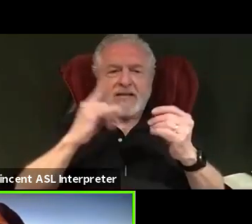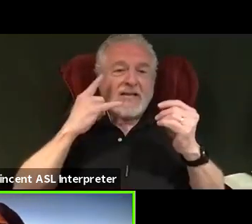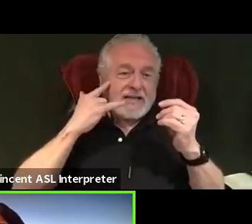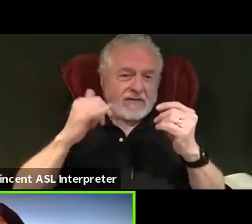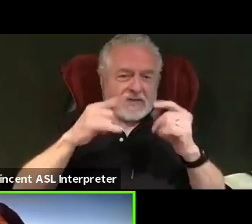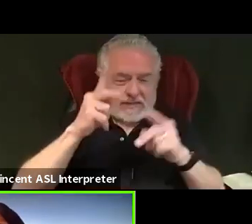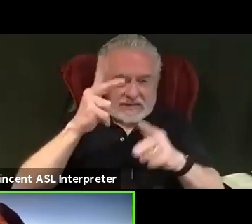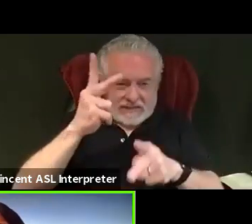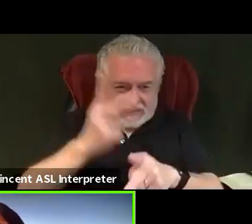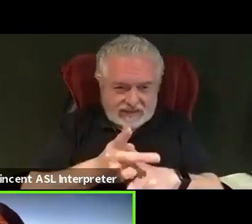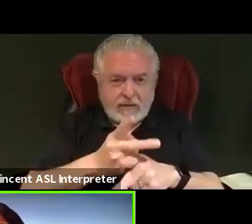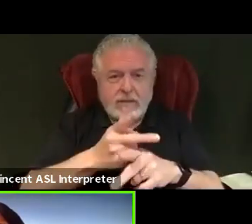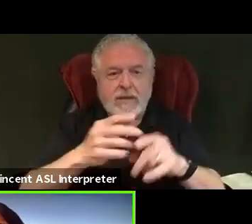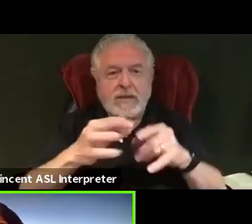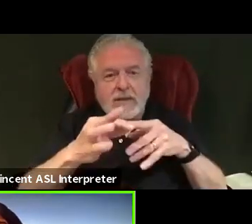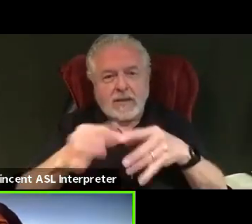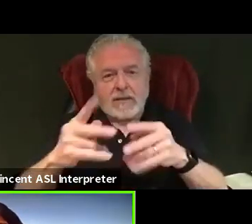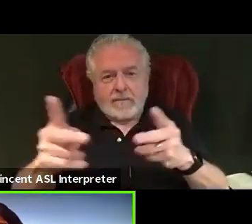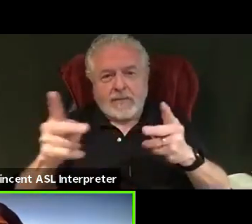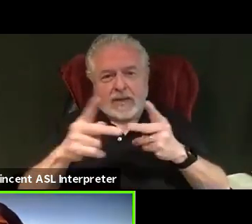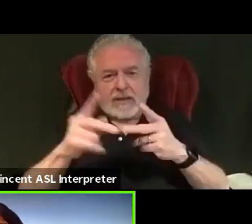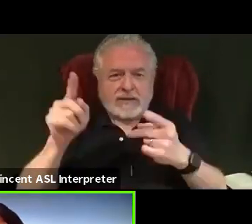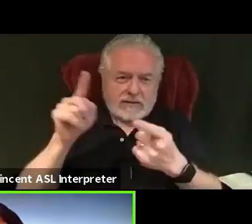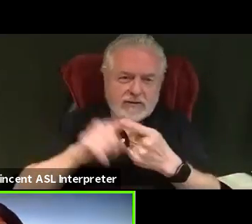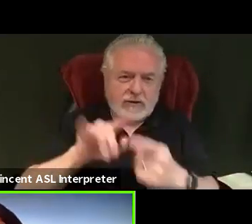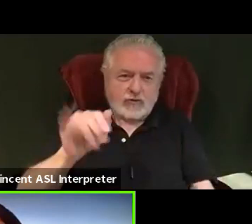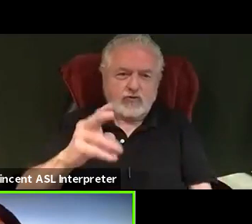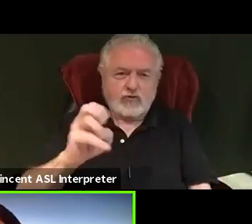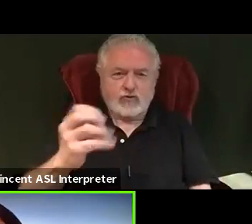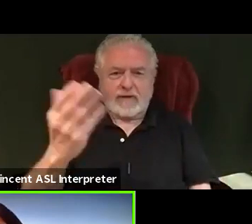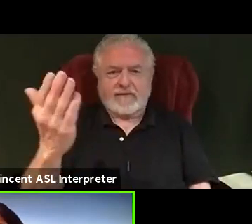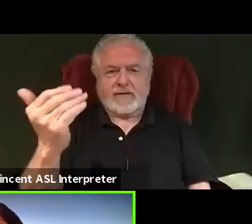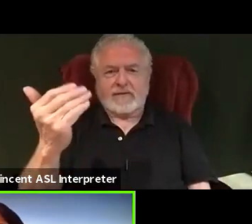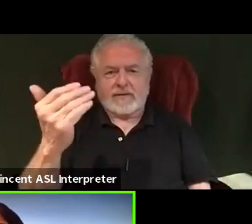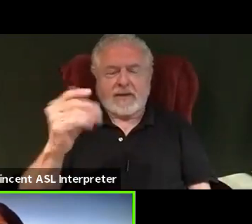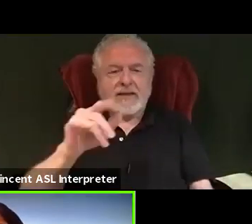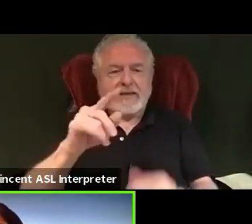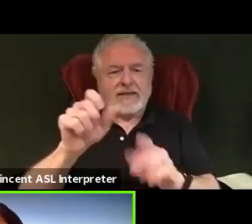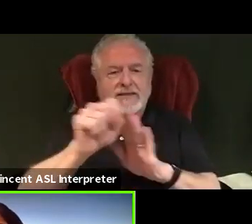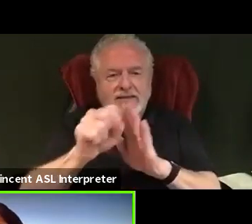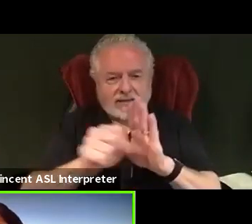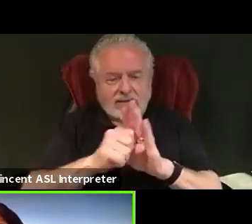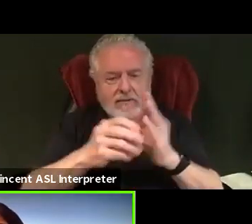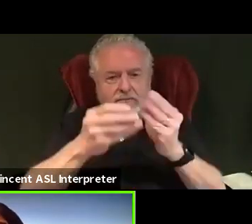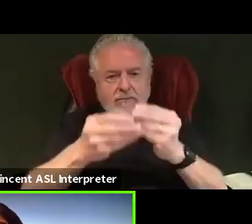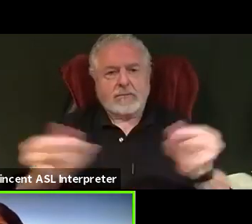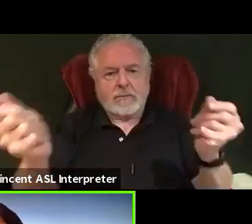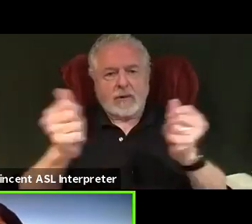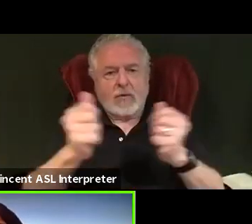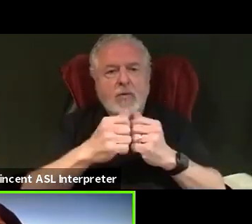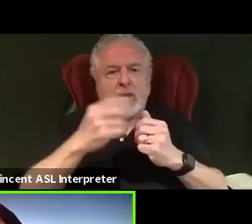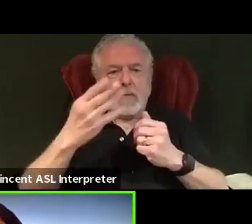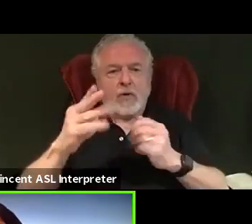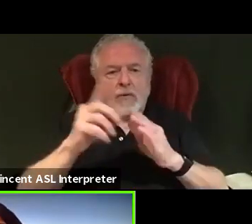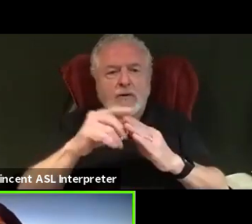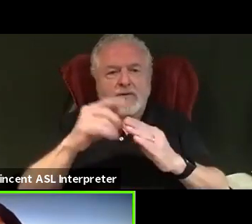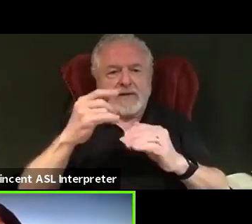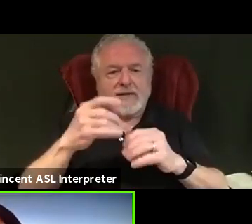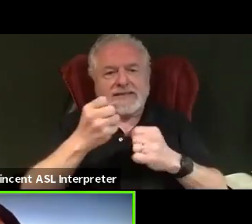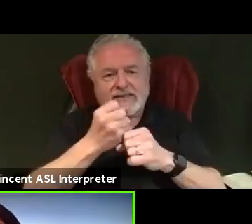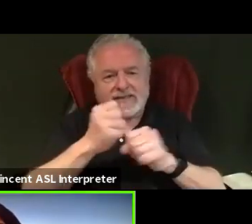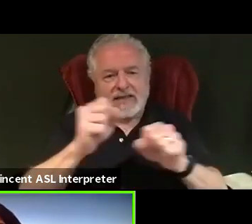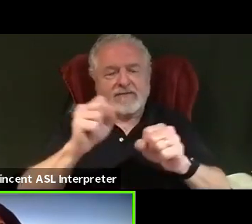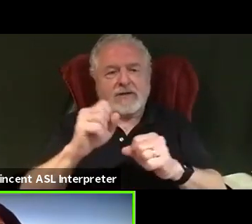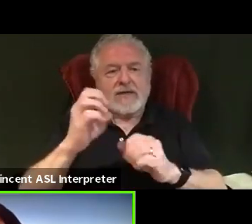California will keep its current guidelines in place until June 15th, when the state plans to do away with the blueprint for a safer